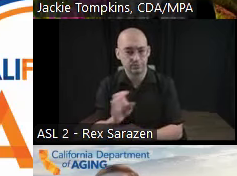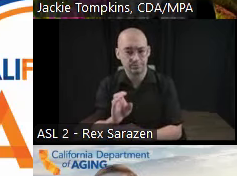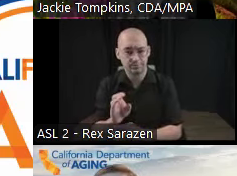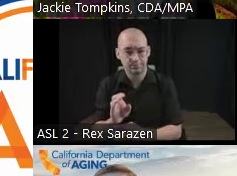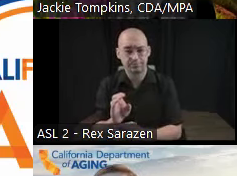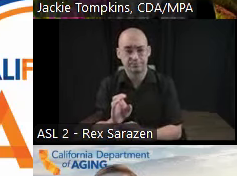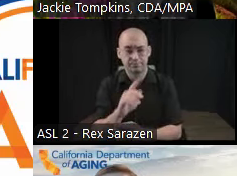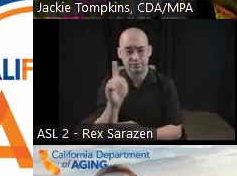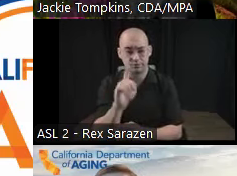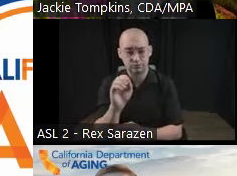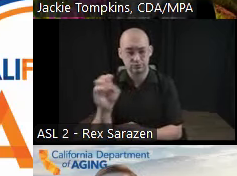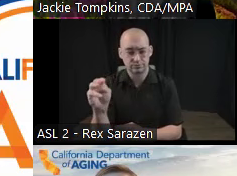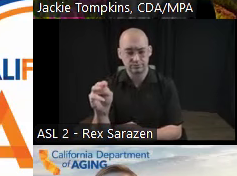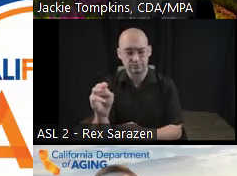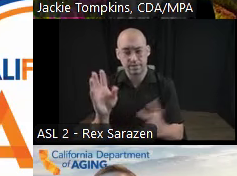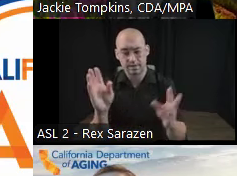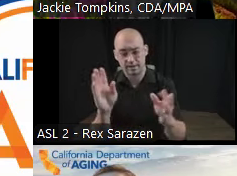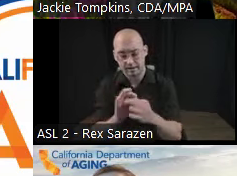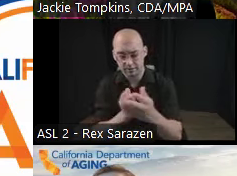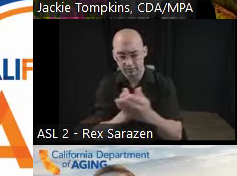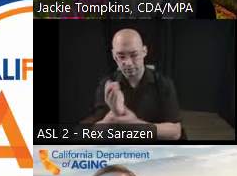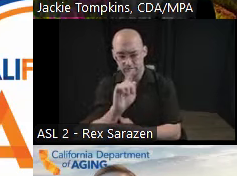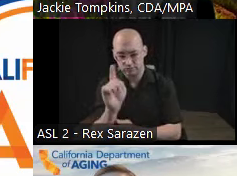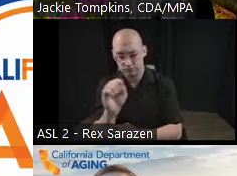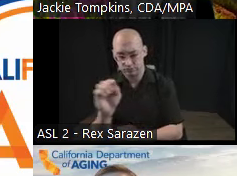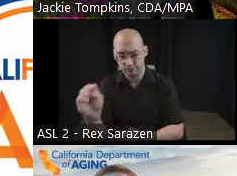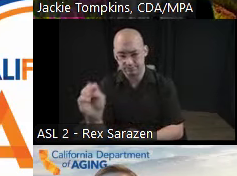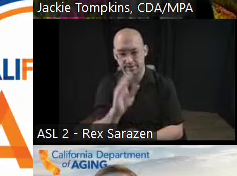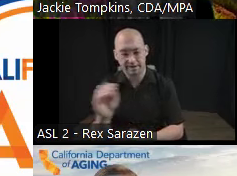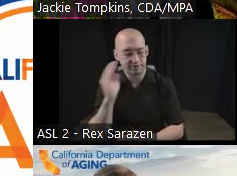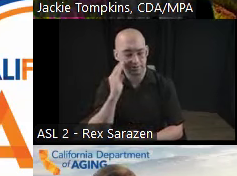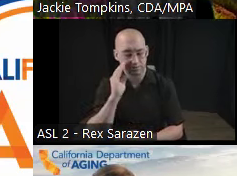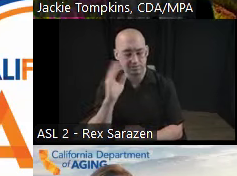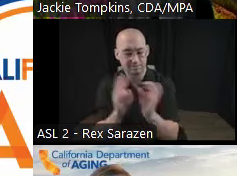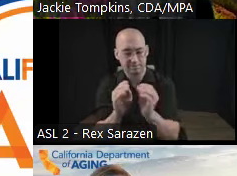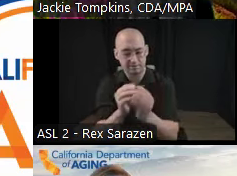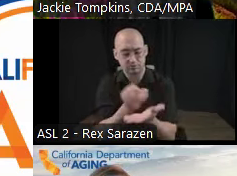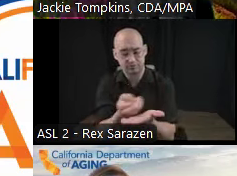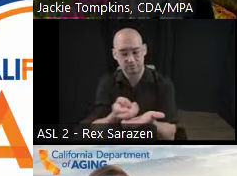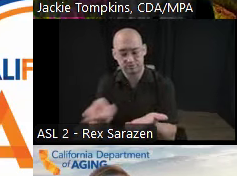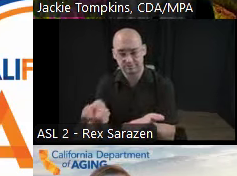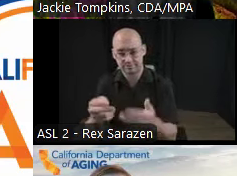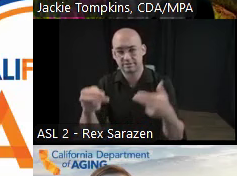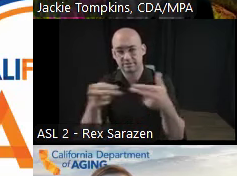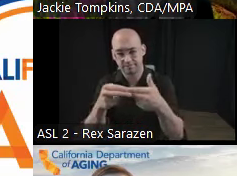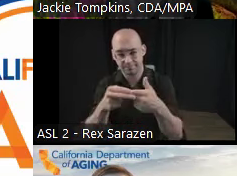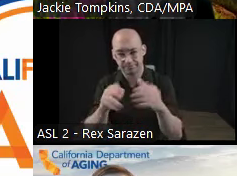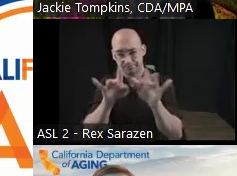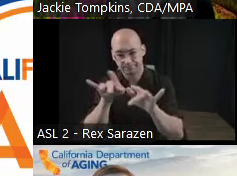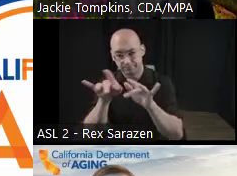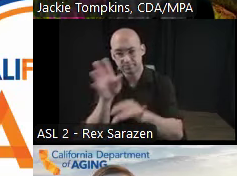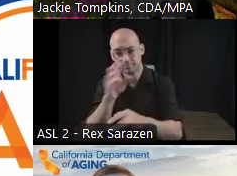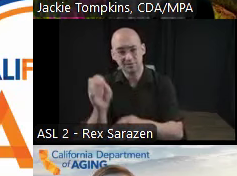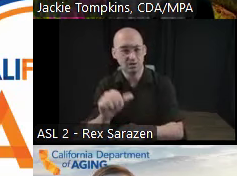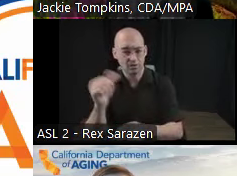can connect with us via Zoom, and then please know that the meeting resources, the slides, the recording, and a variety of